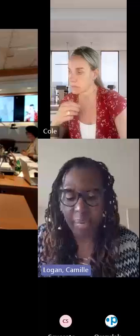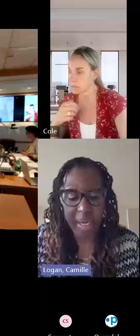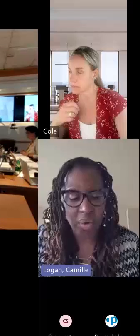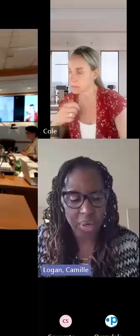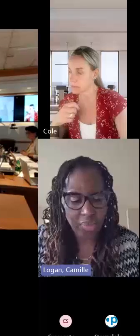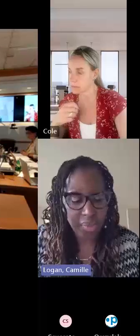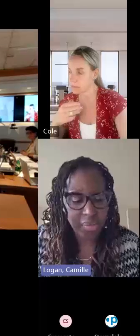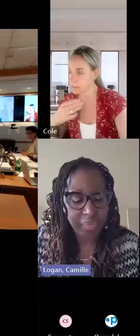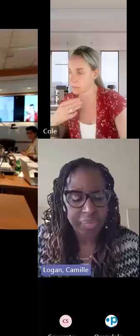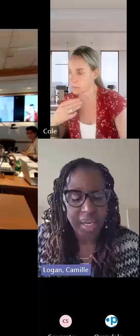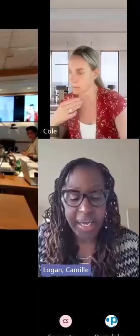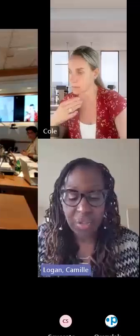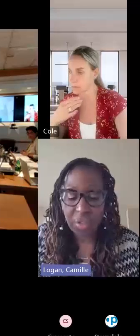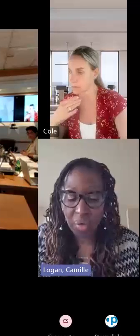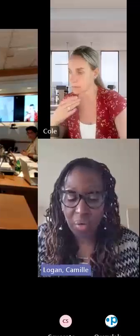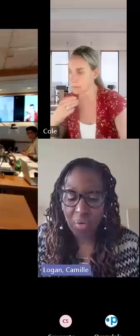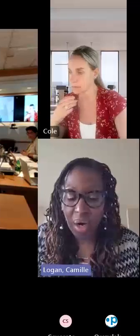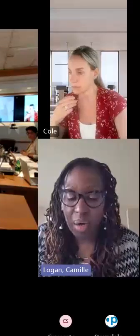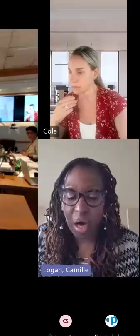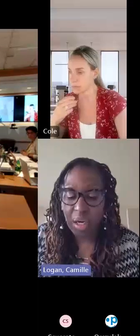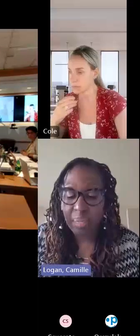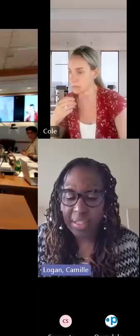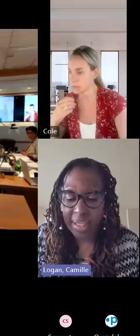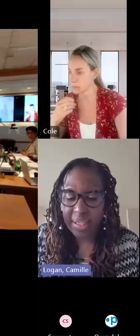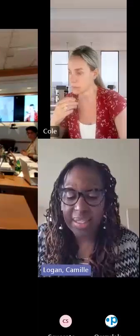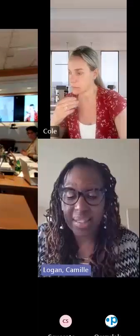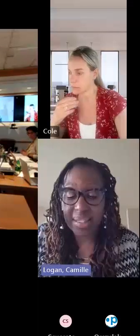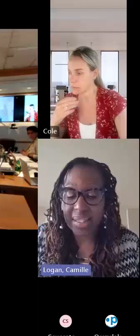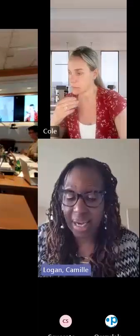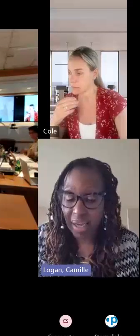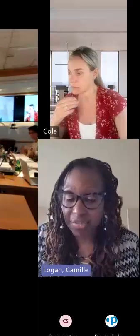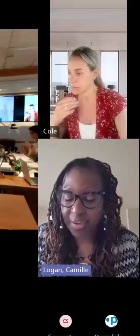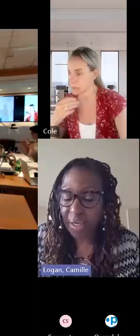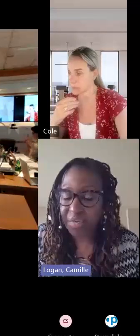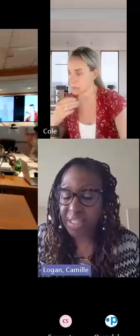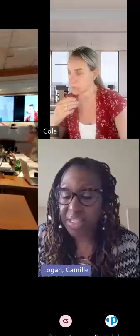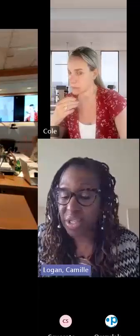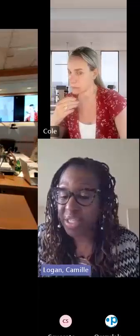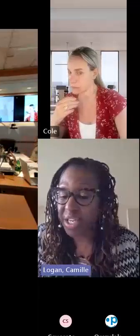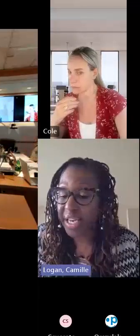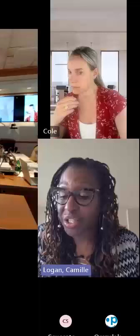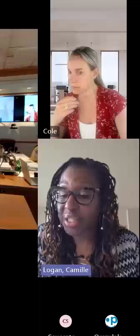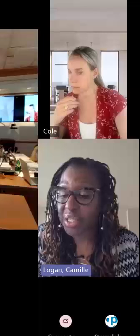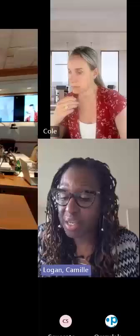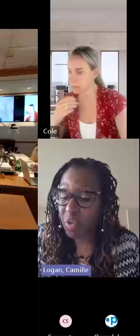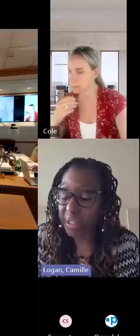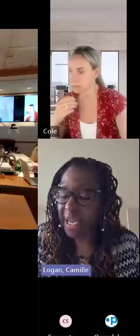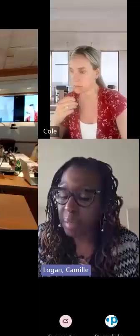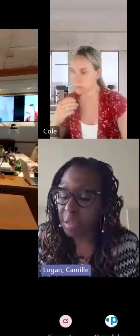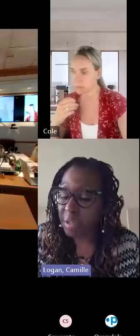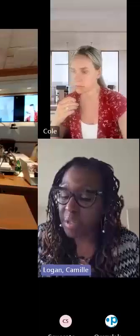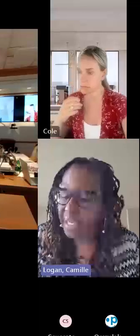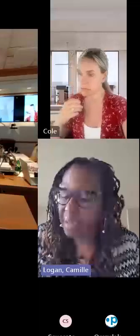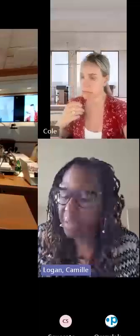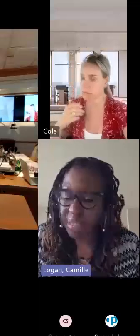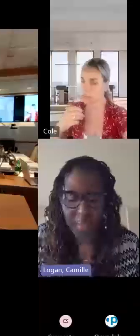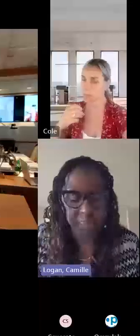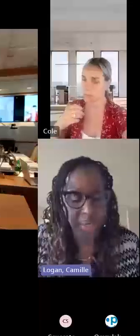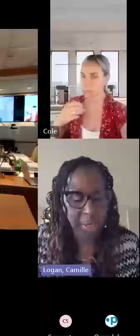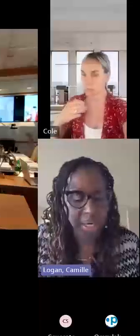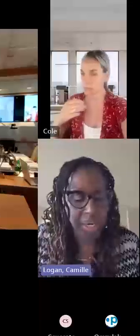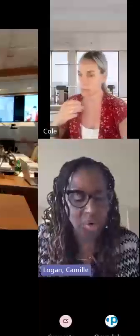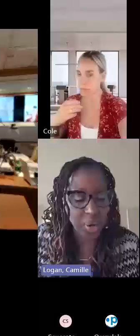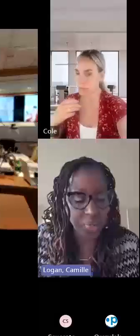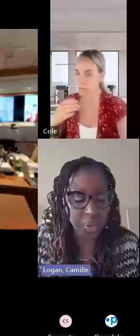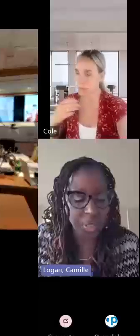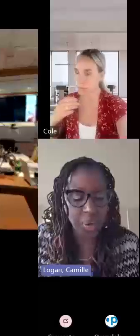impacts academic outcomes. And so augmenting the staff of the Indigenous education team will enable the PDSB to